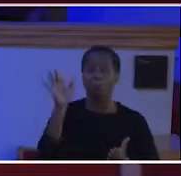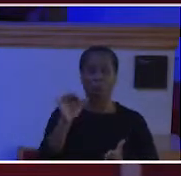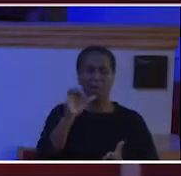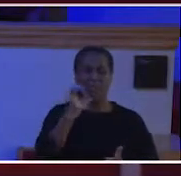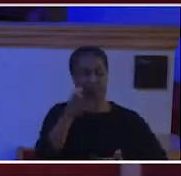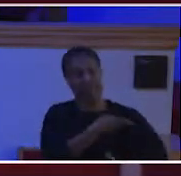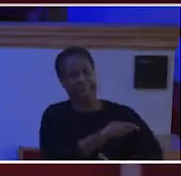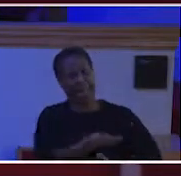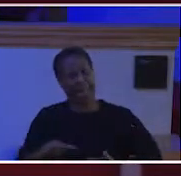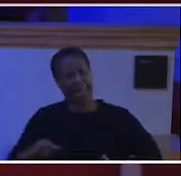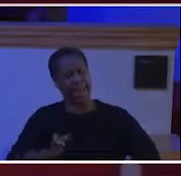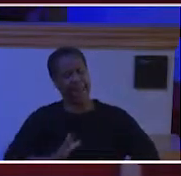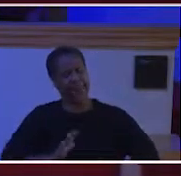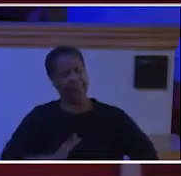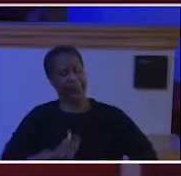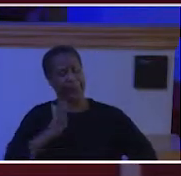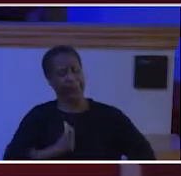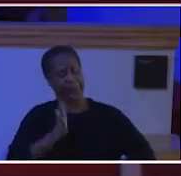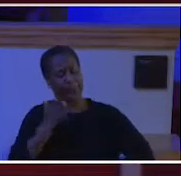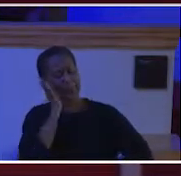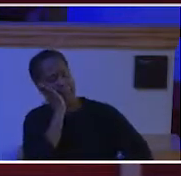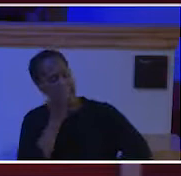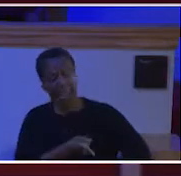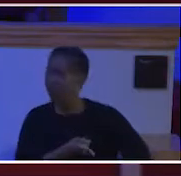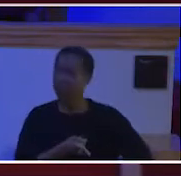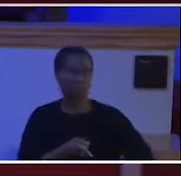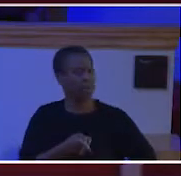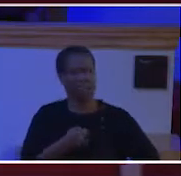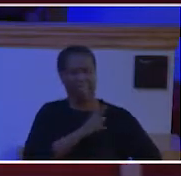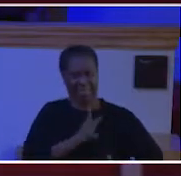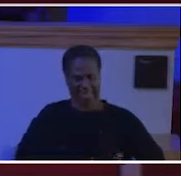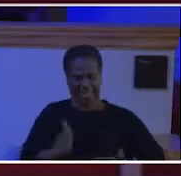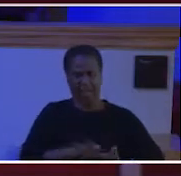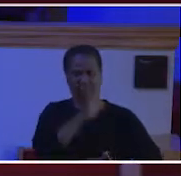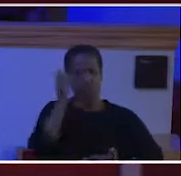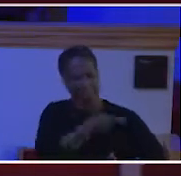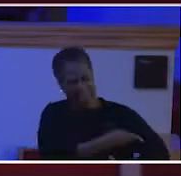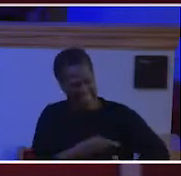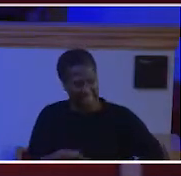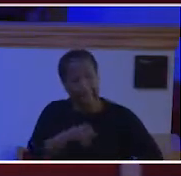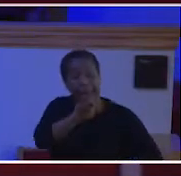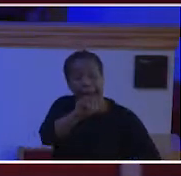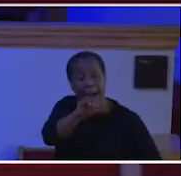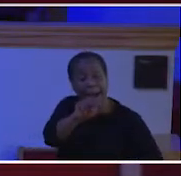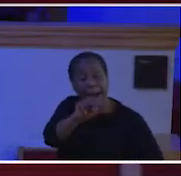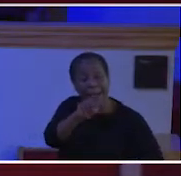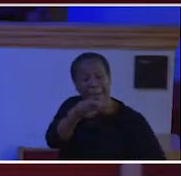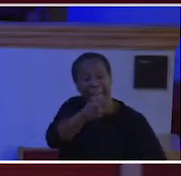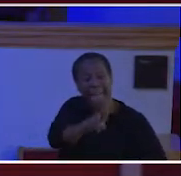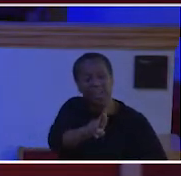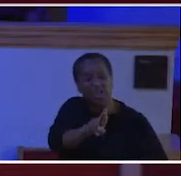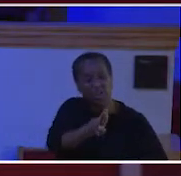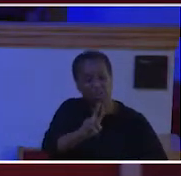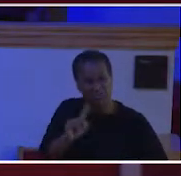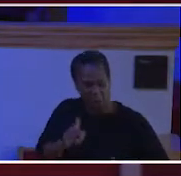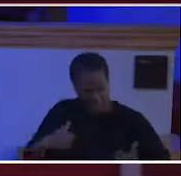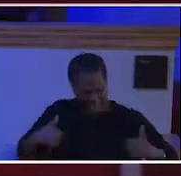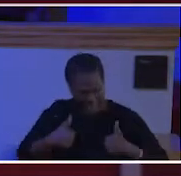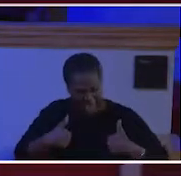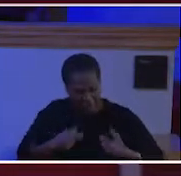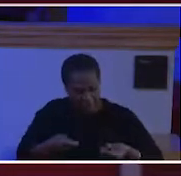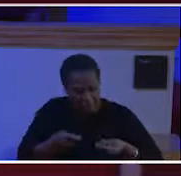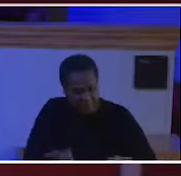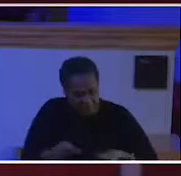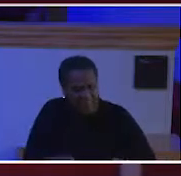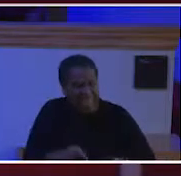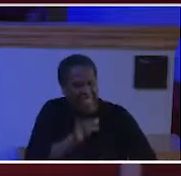in a crib, but he was laid down in a manger, a feeding trough. And I'm